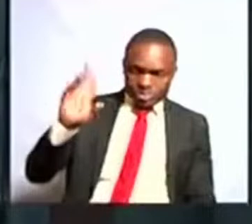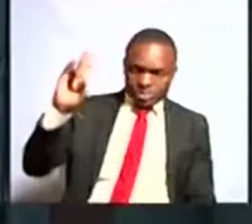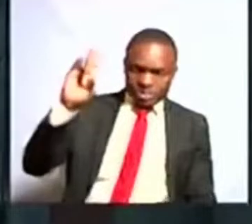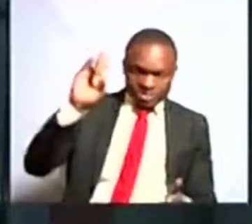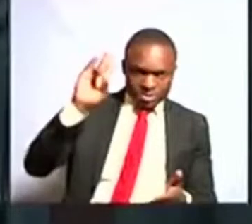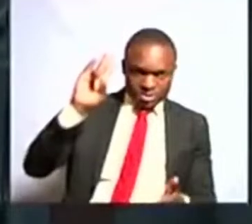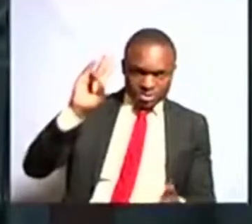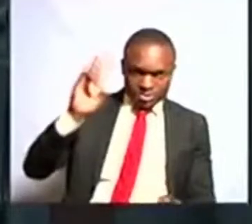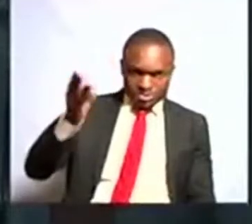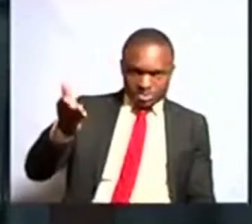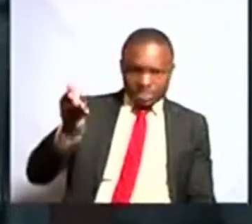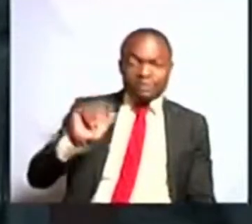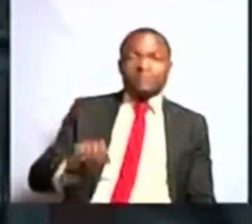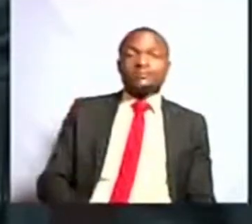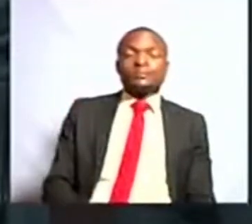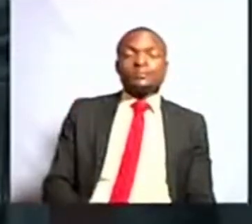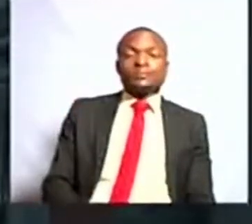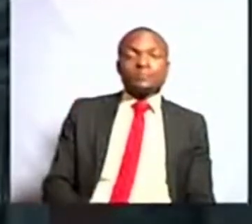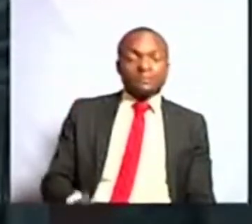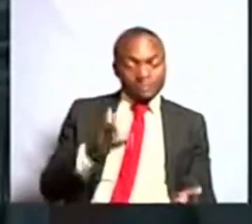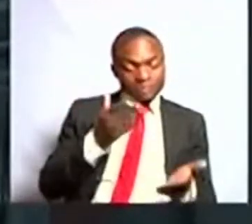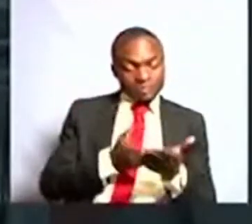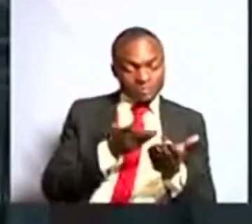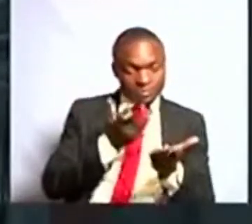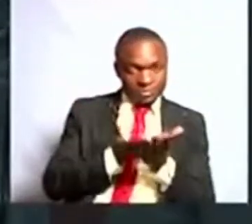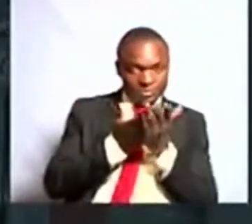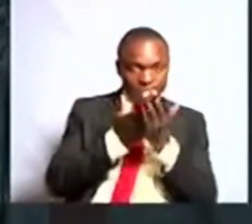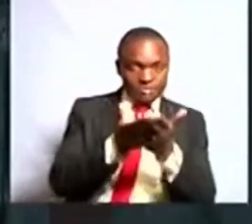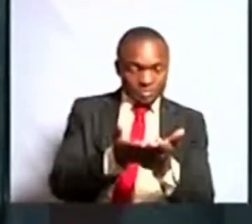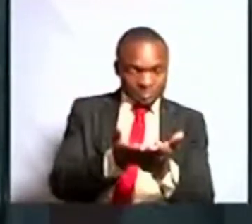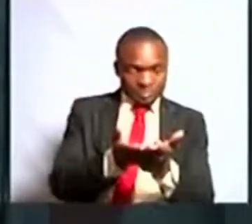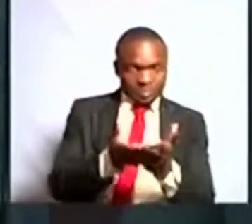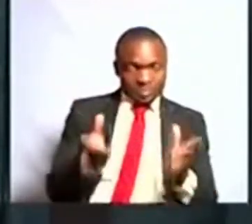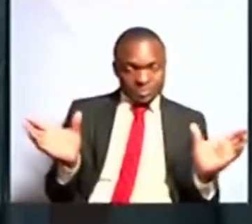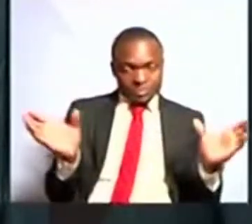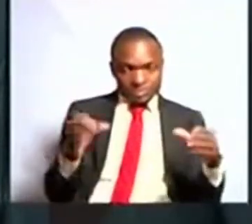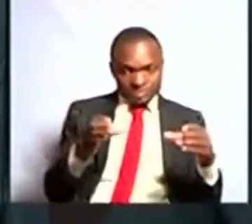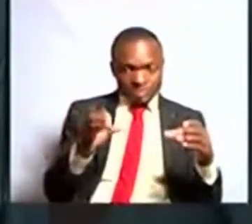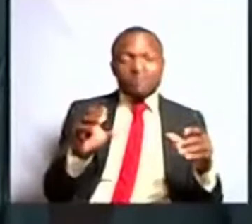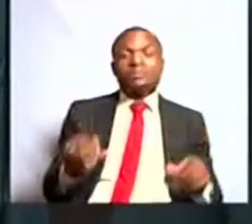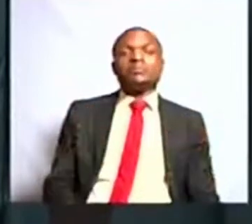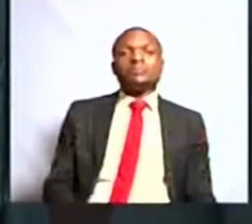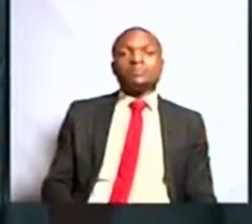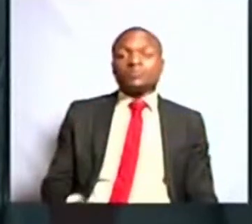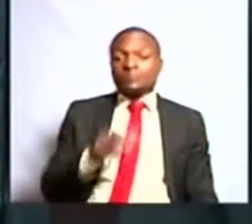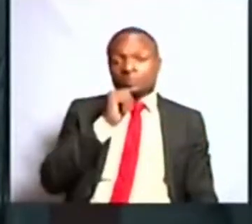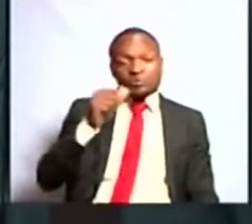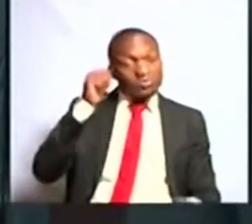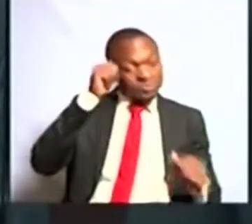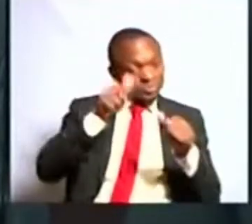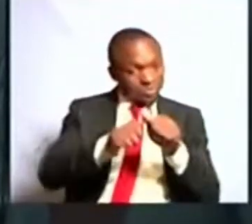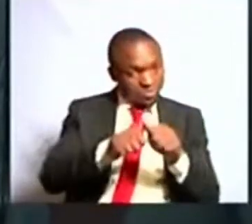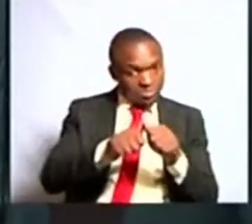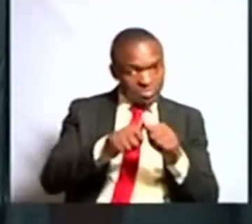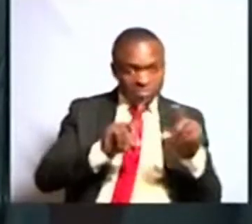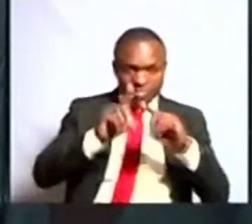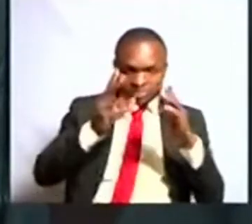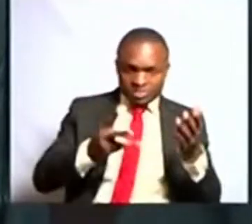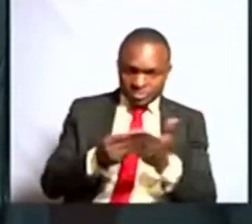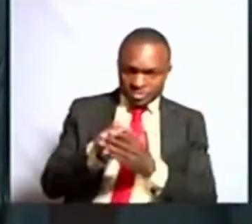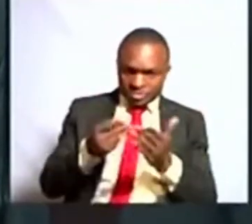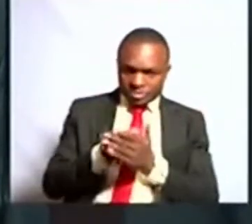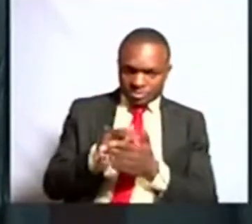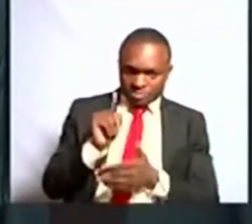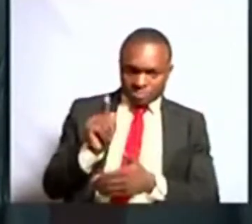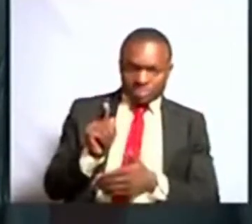3.7 there. Yes. So this one I've submitted to the committee. I don't agree with the Director of Finance